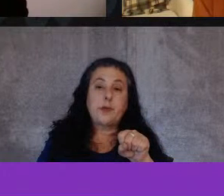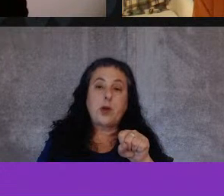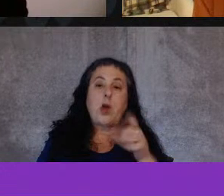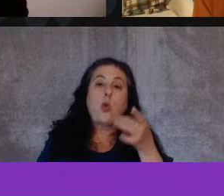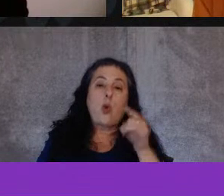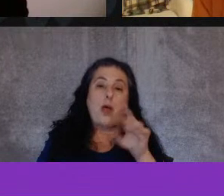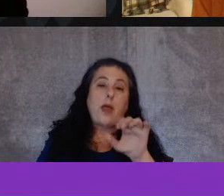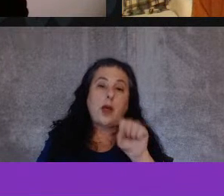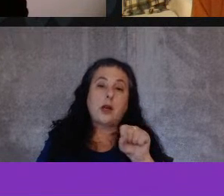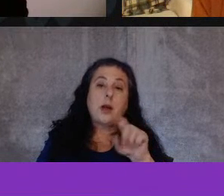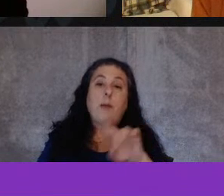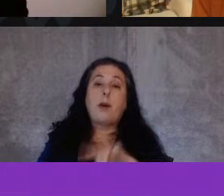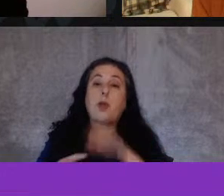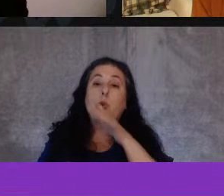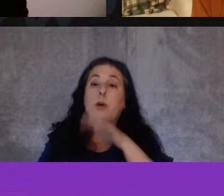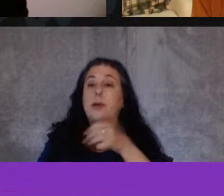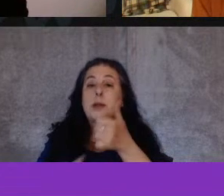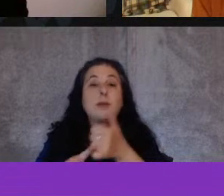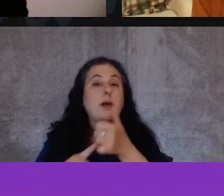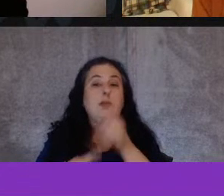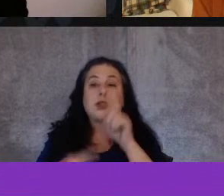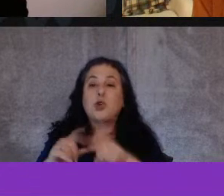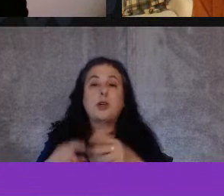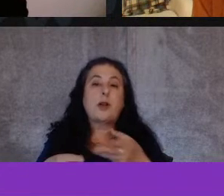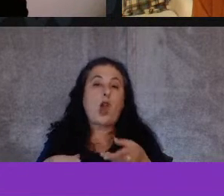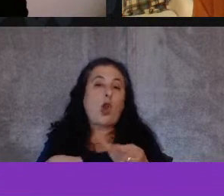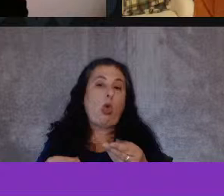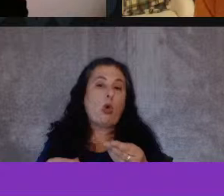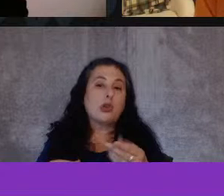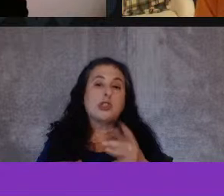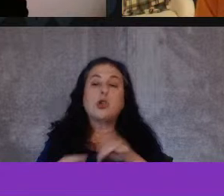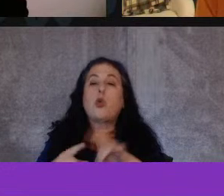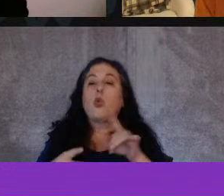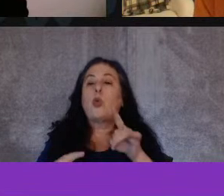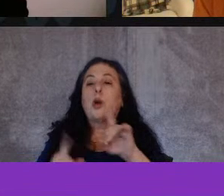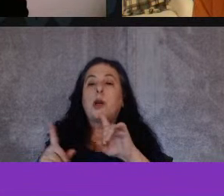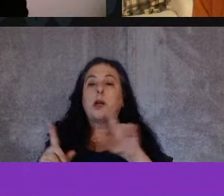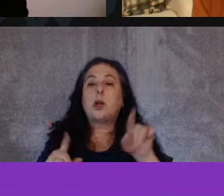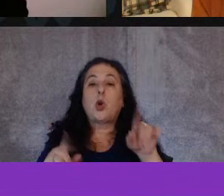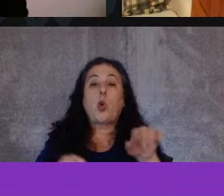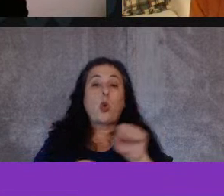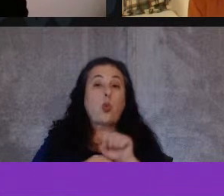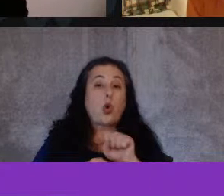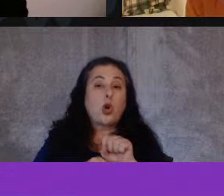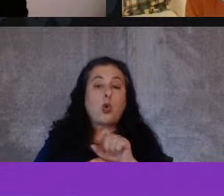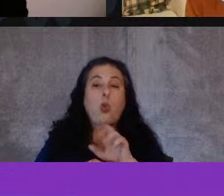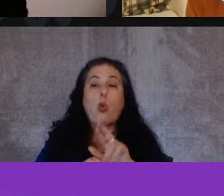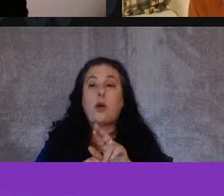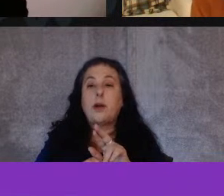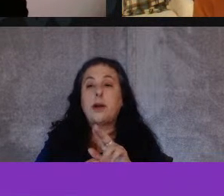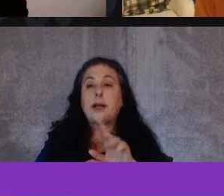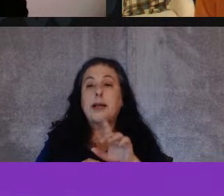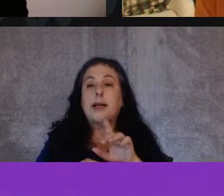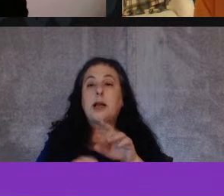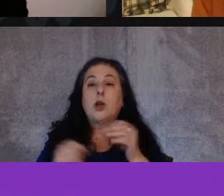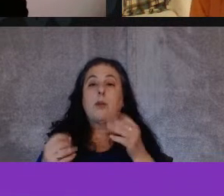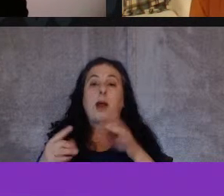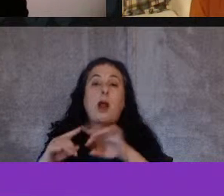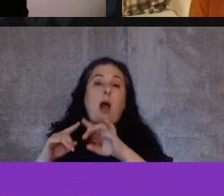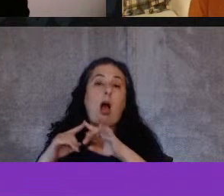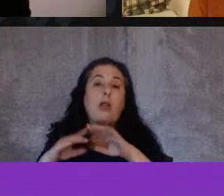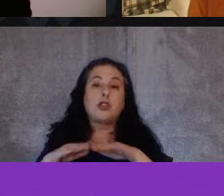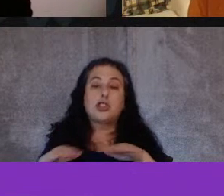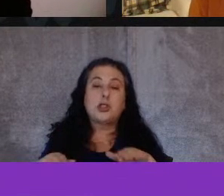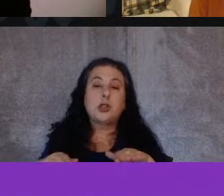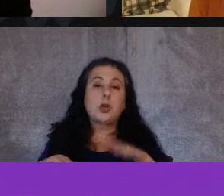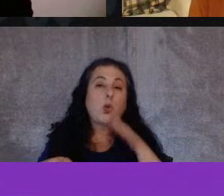often women themselves were unable to, either because they had to go out to work, or they had too many other children, or